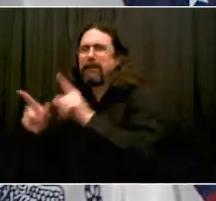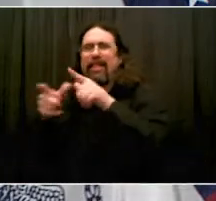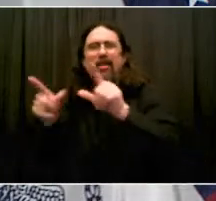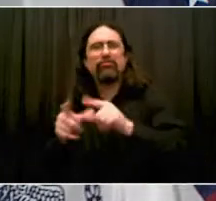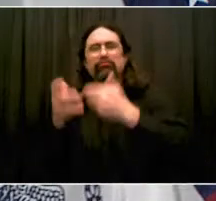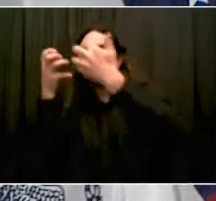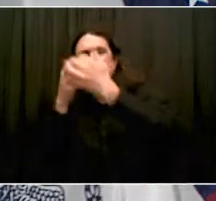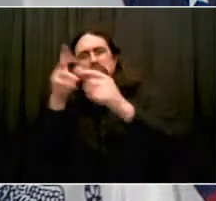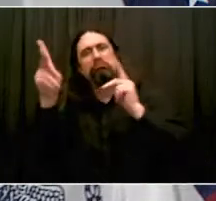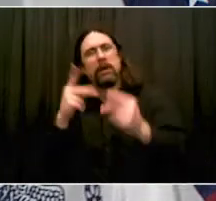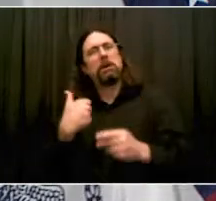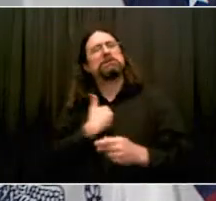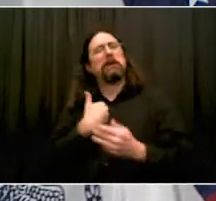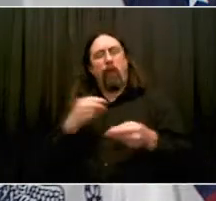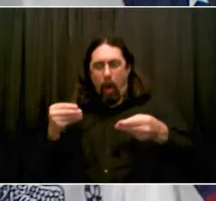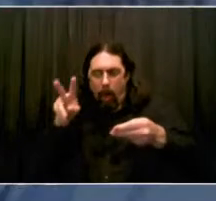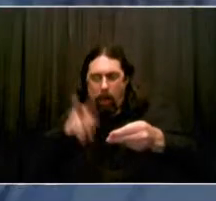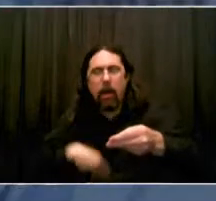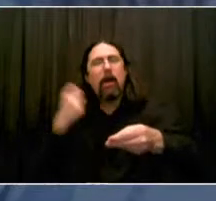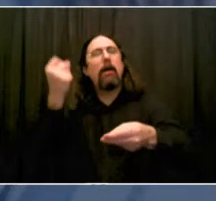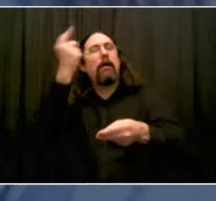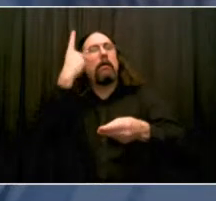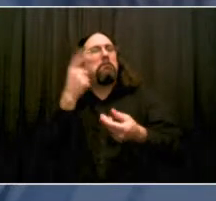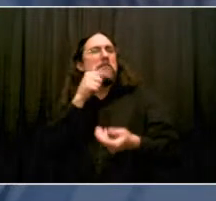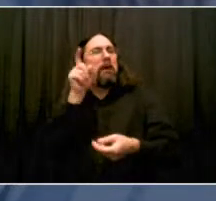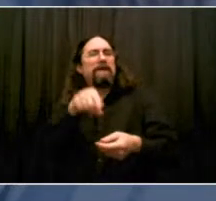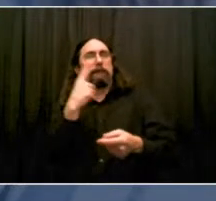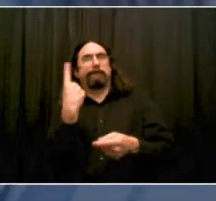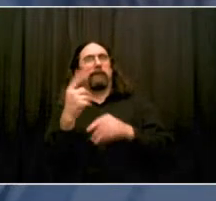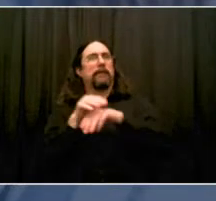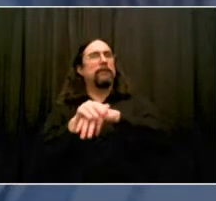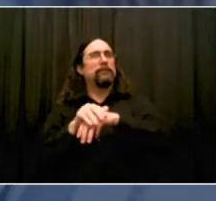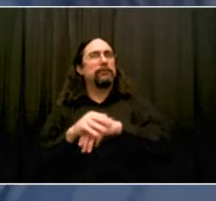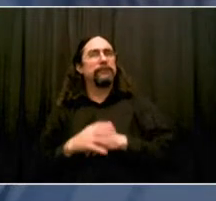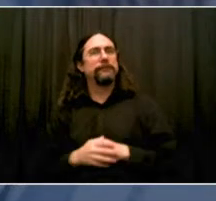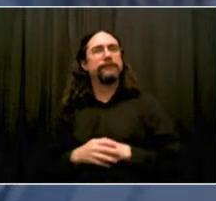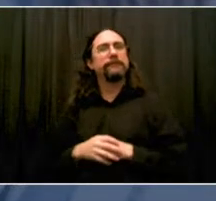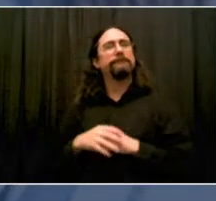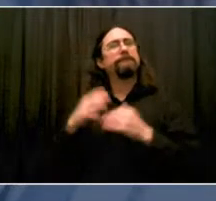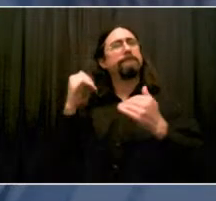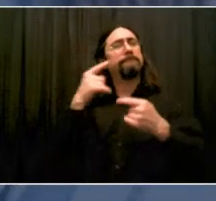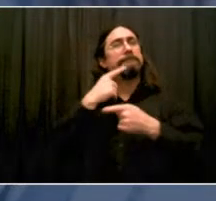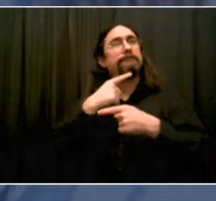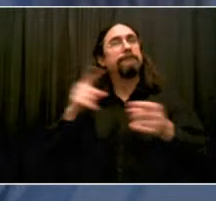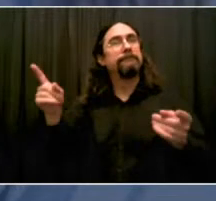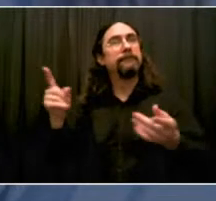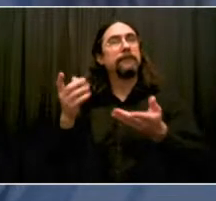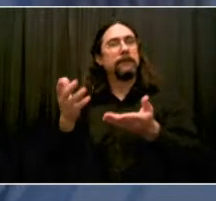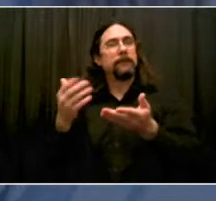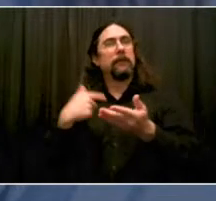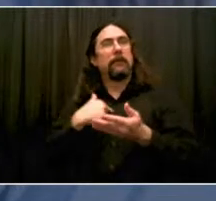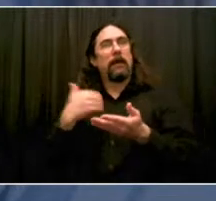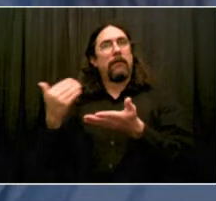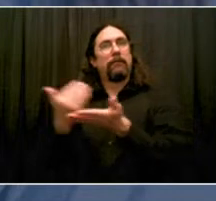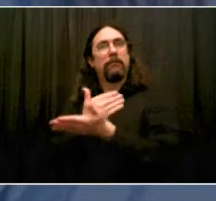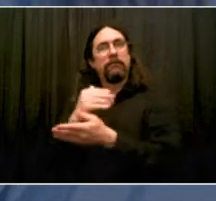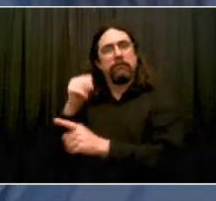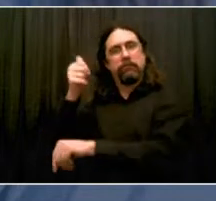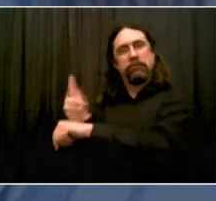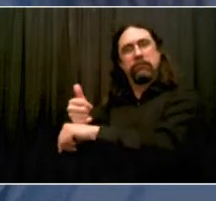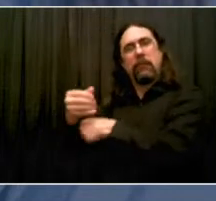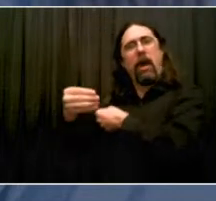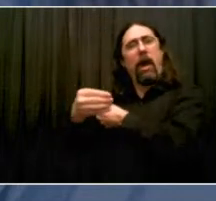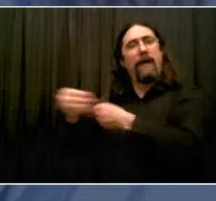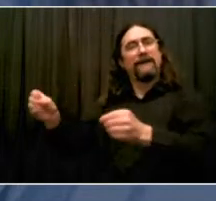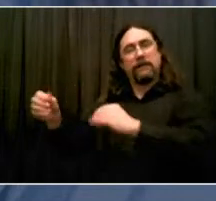community mental health. In the end, the way to reach people with mental health challenges is early and